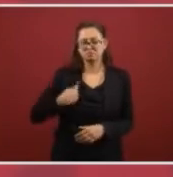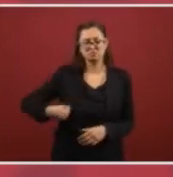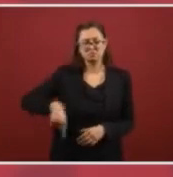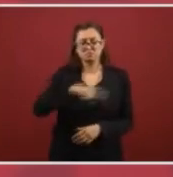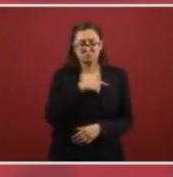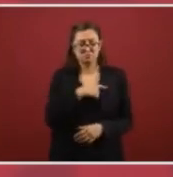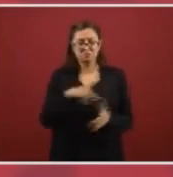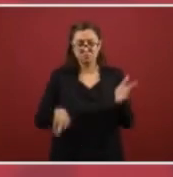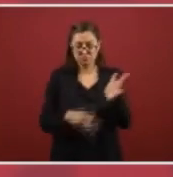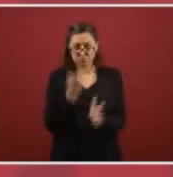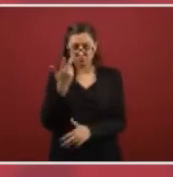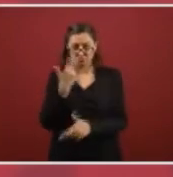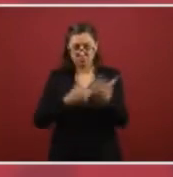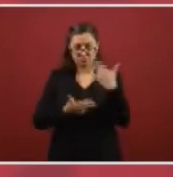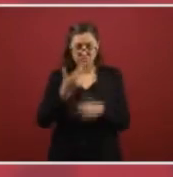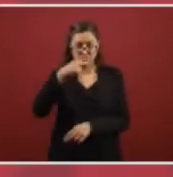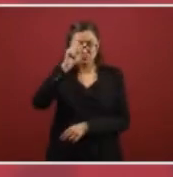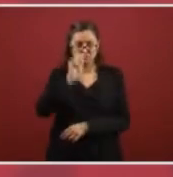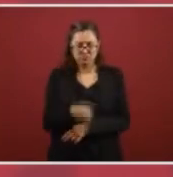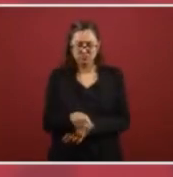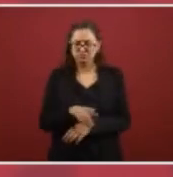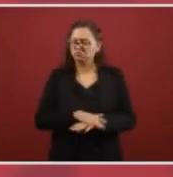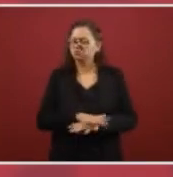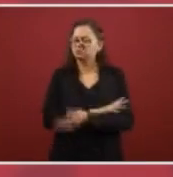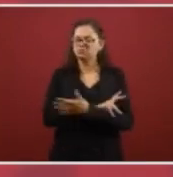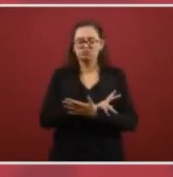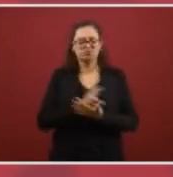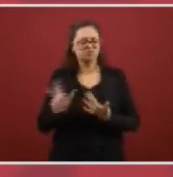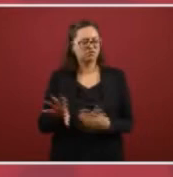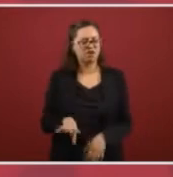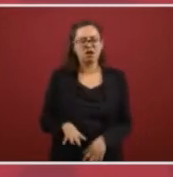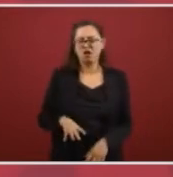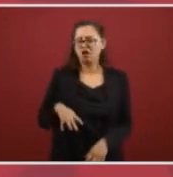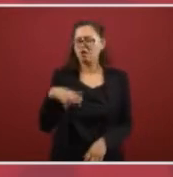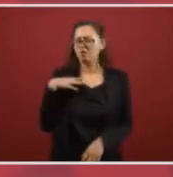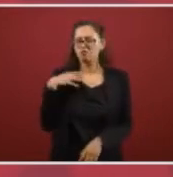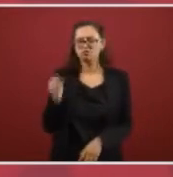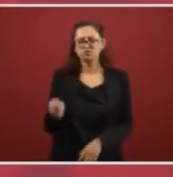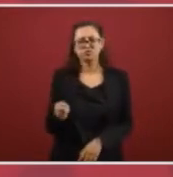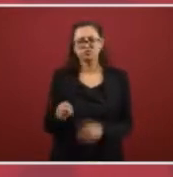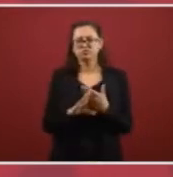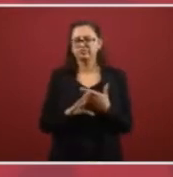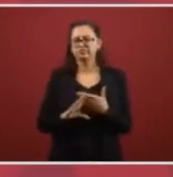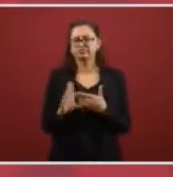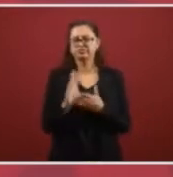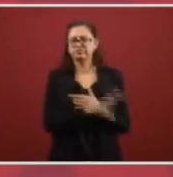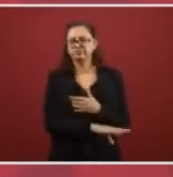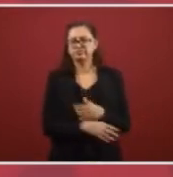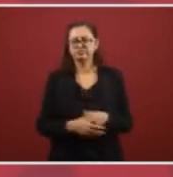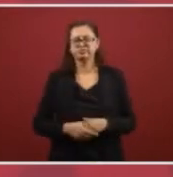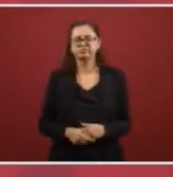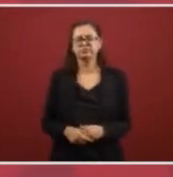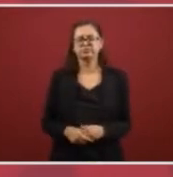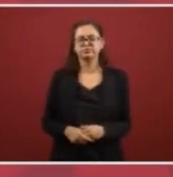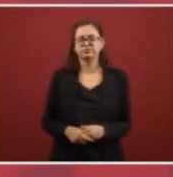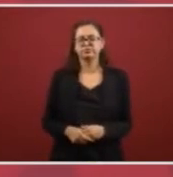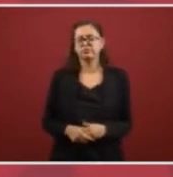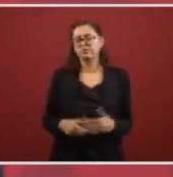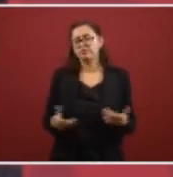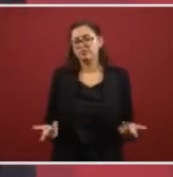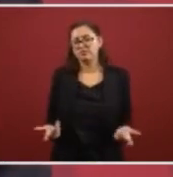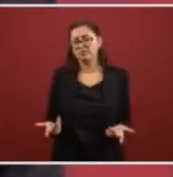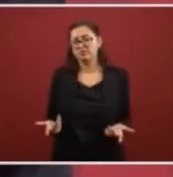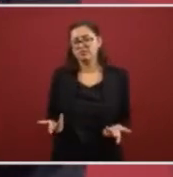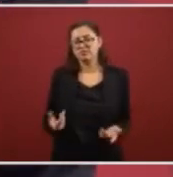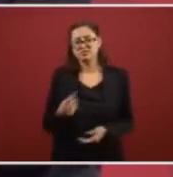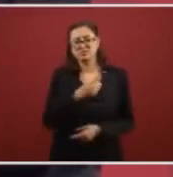We are not going to back down. That was an excess, an abuse. And all of this